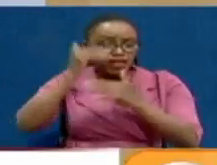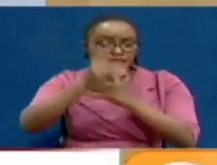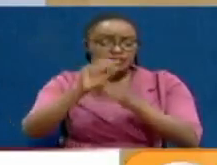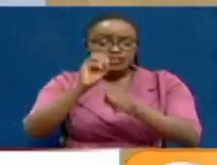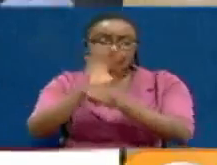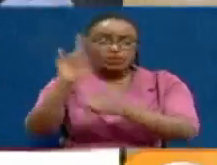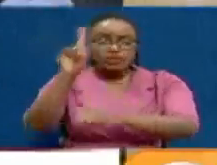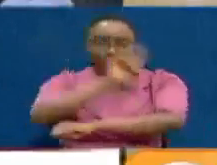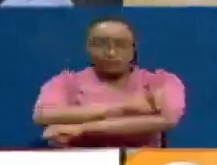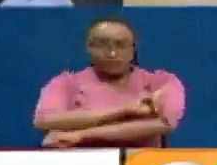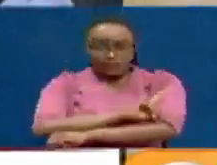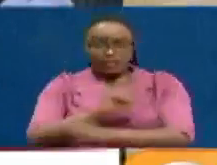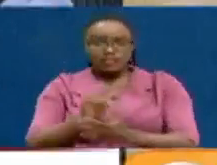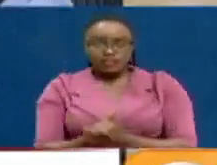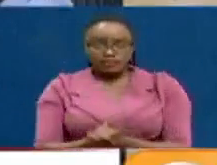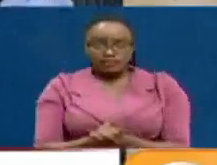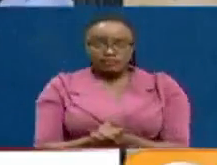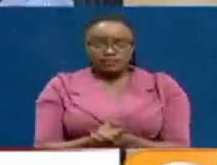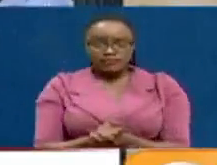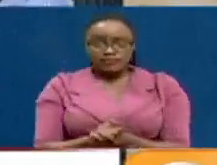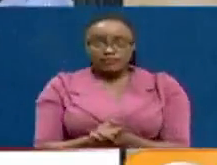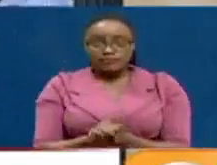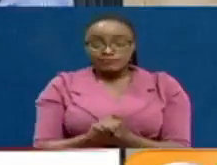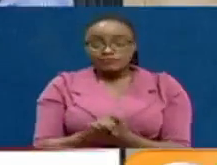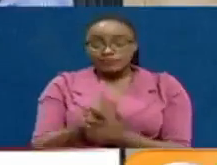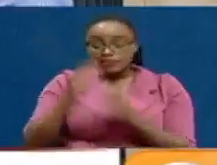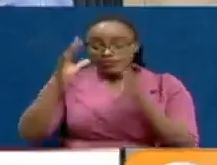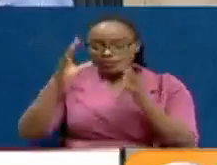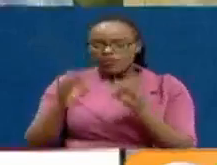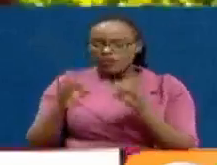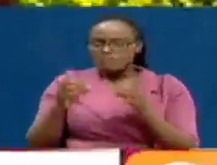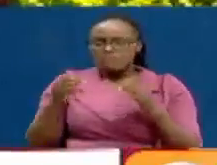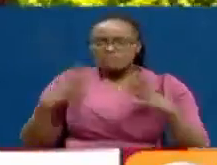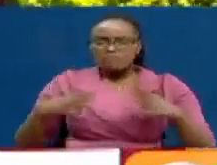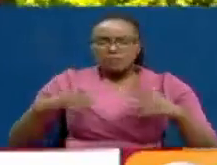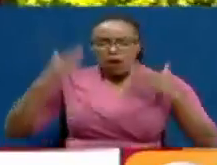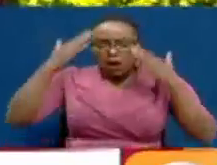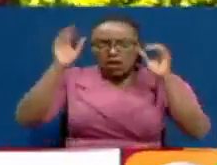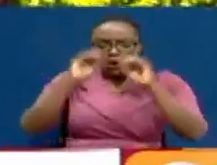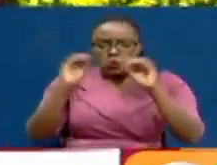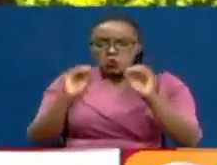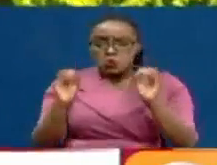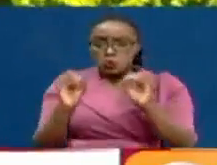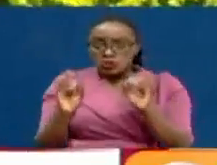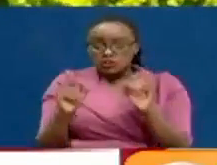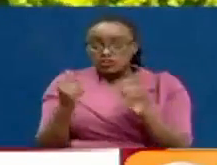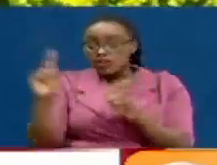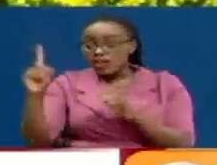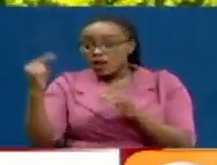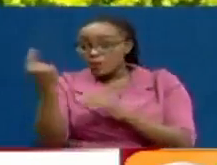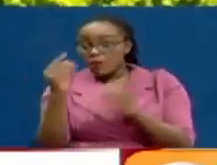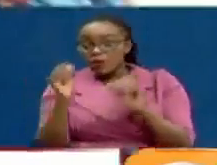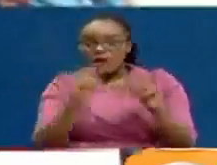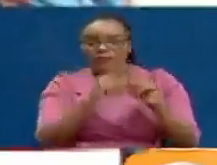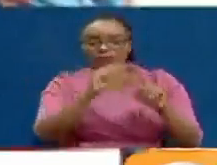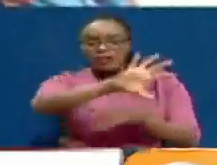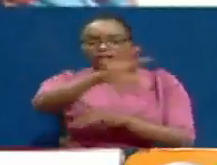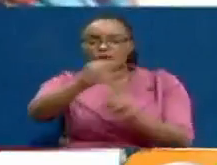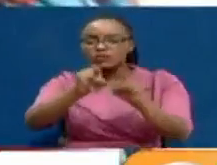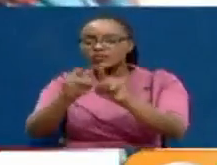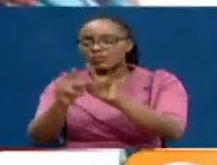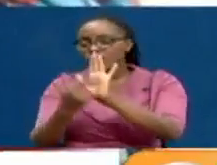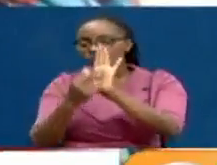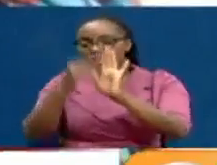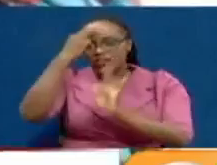14 days. The move caught hundreds of Kenyans unaware, not just in Nairobi but also in counties such as